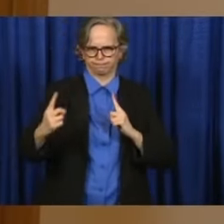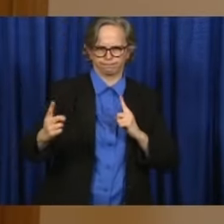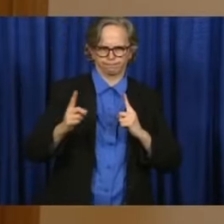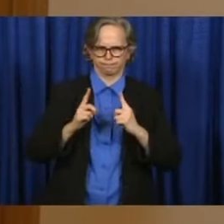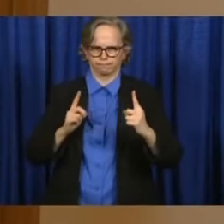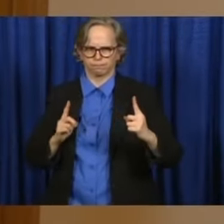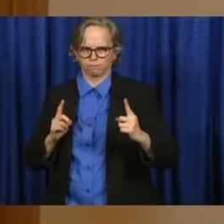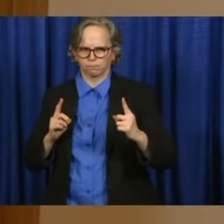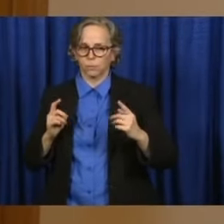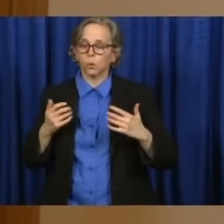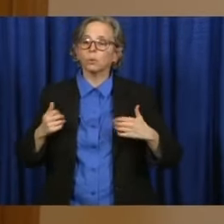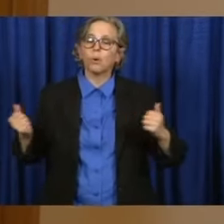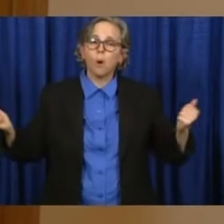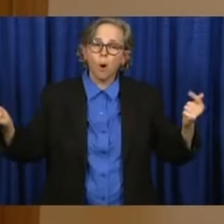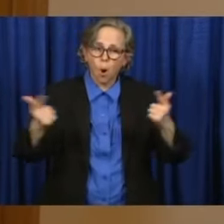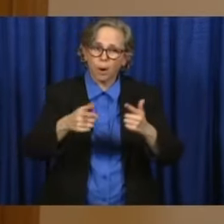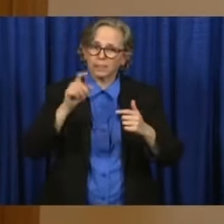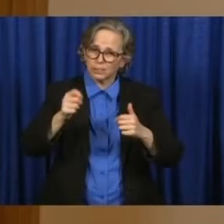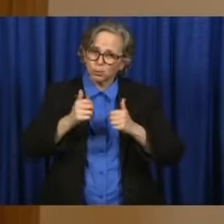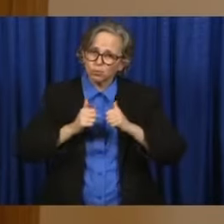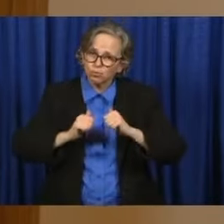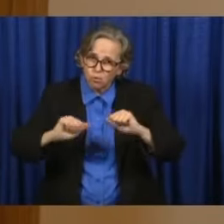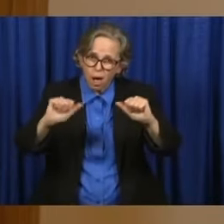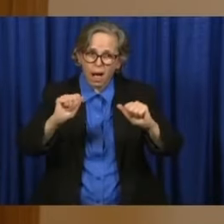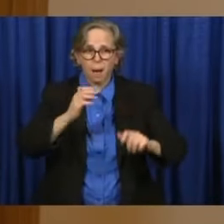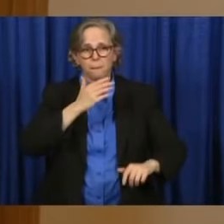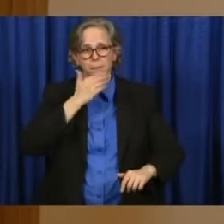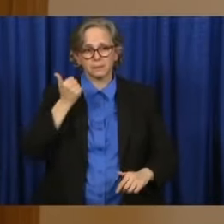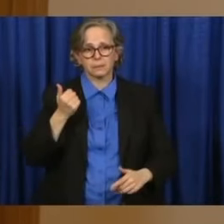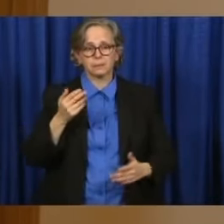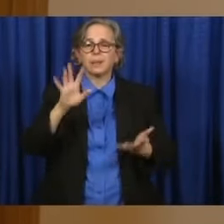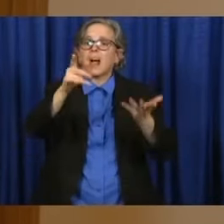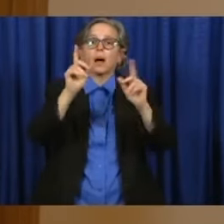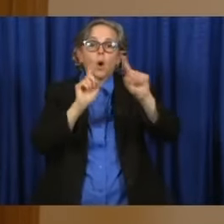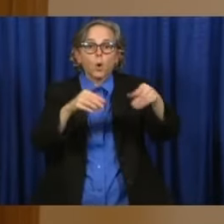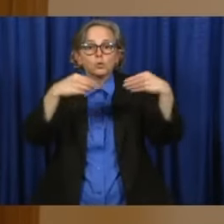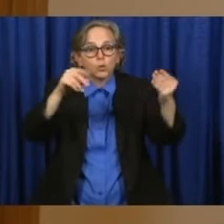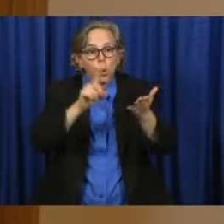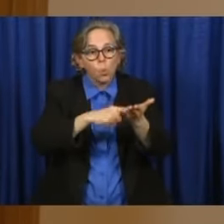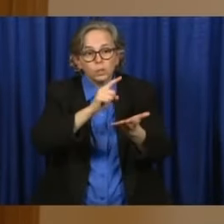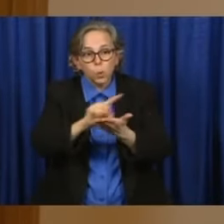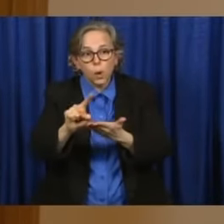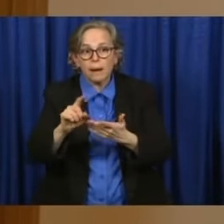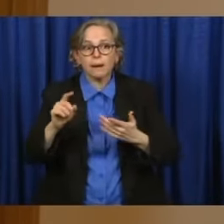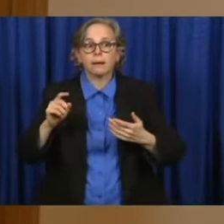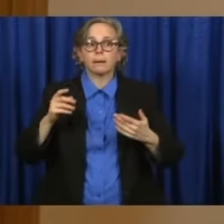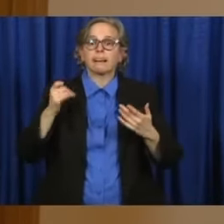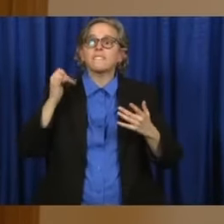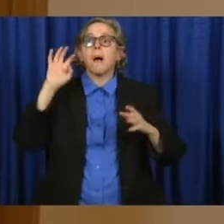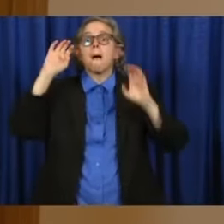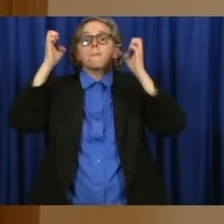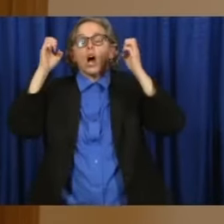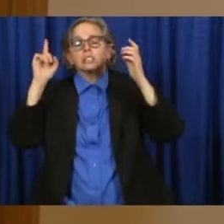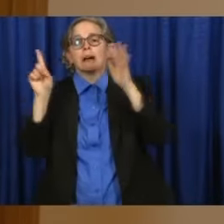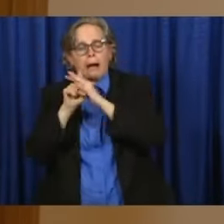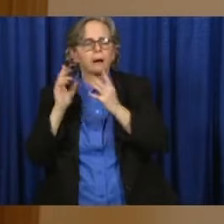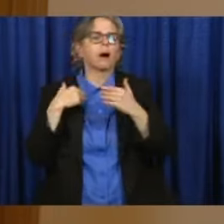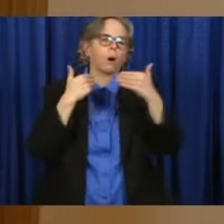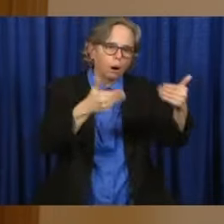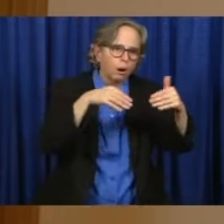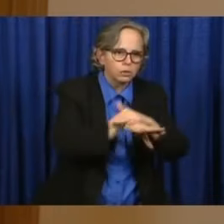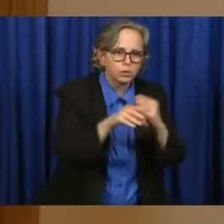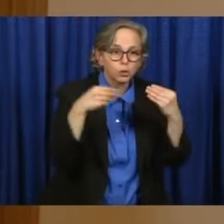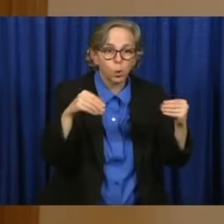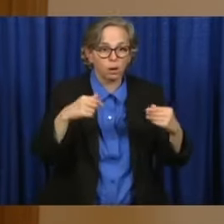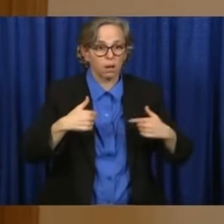our trips for those emergencies or once a week, or doing it for others all at once. I know I haven't been out, but my